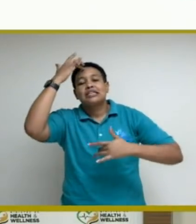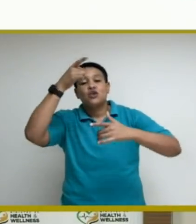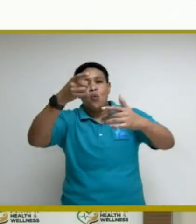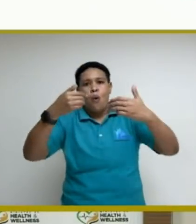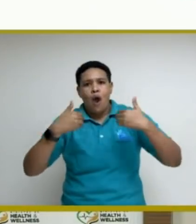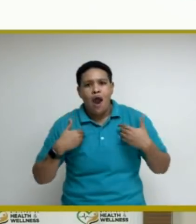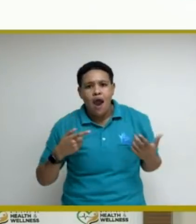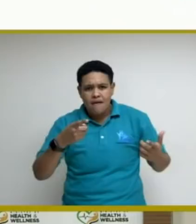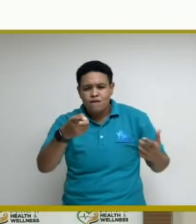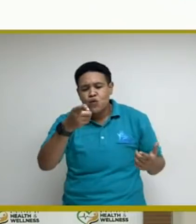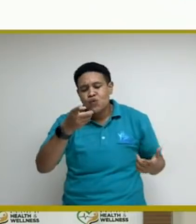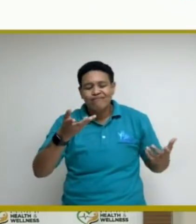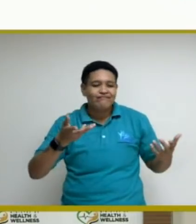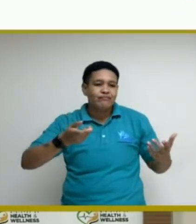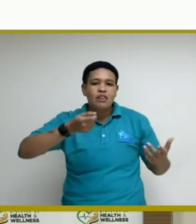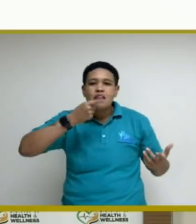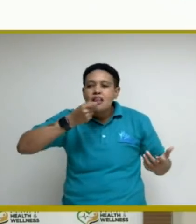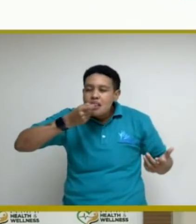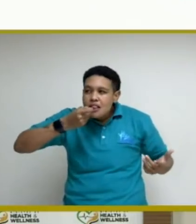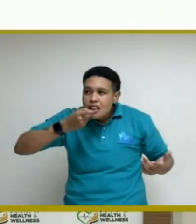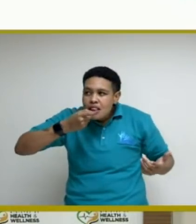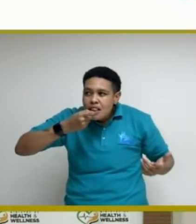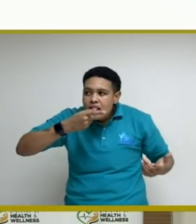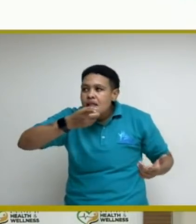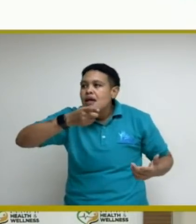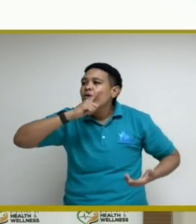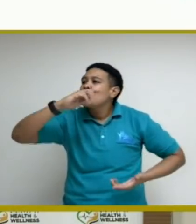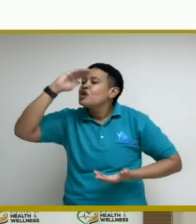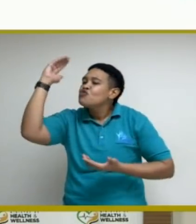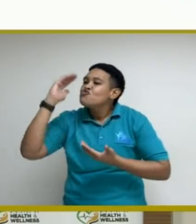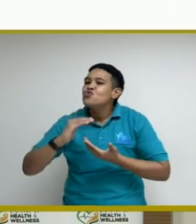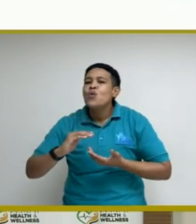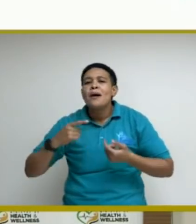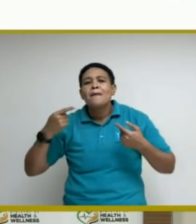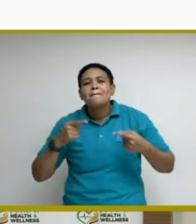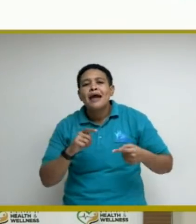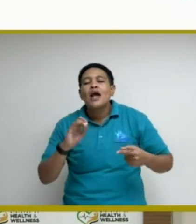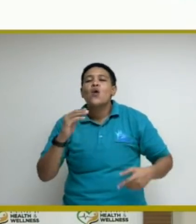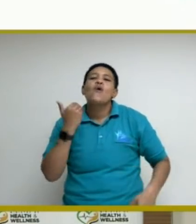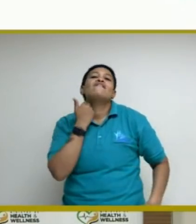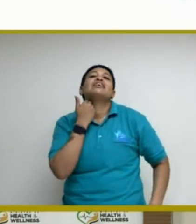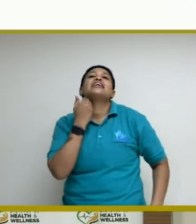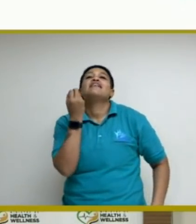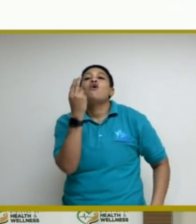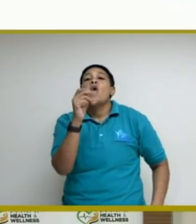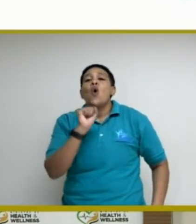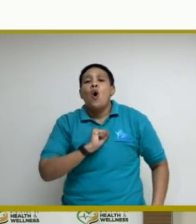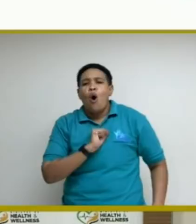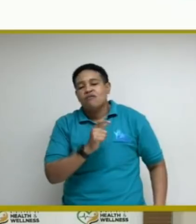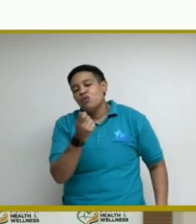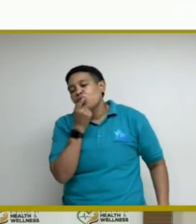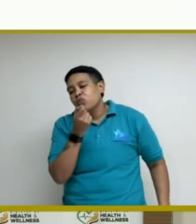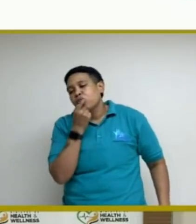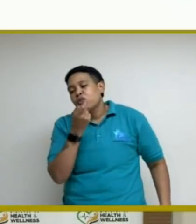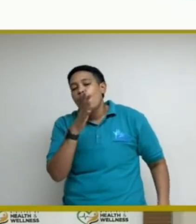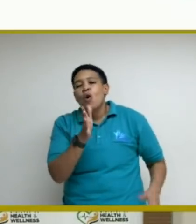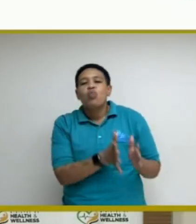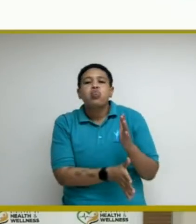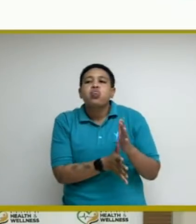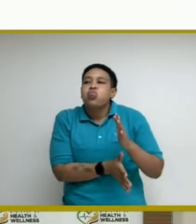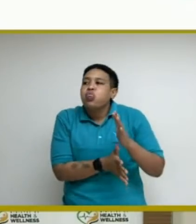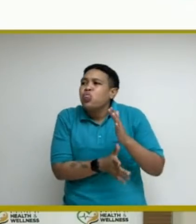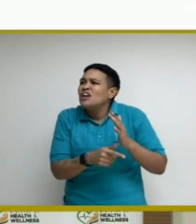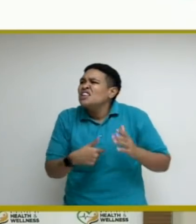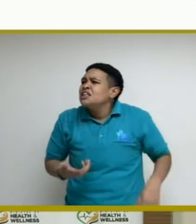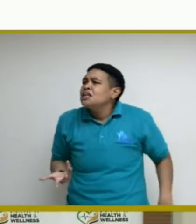you would take medication that will alleviate pain or fever or cough or diarrhea,